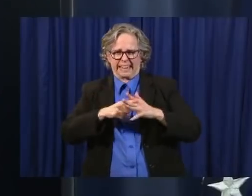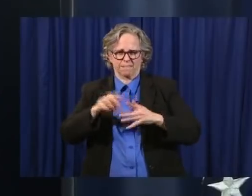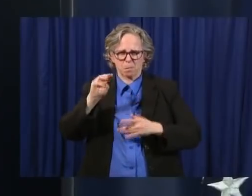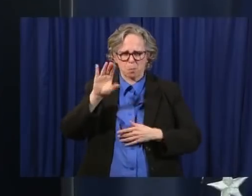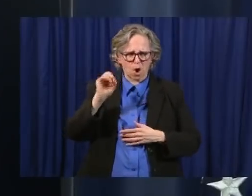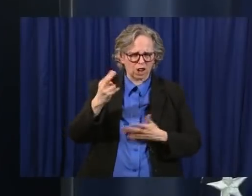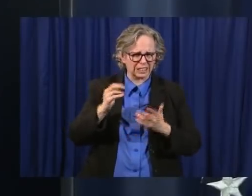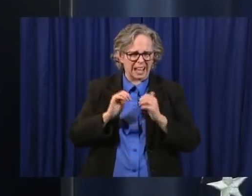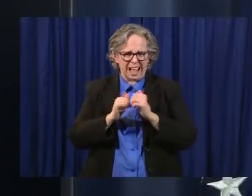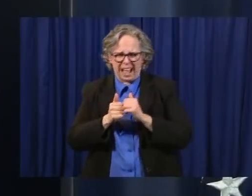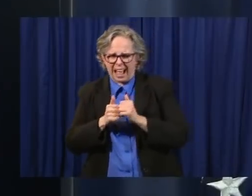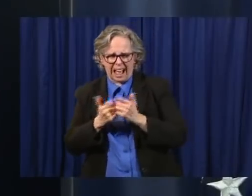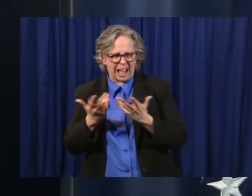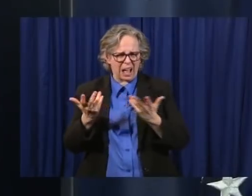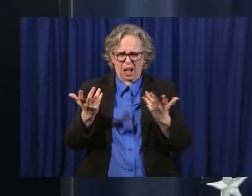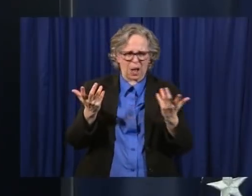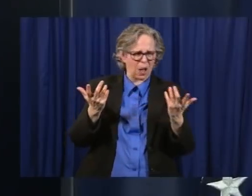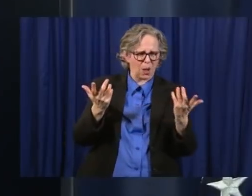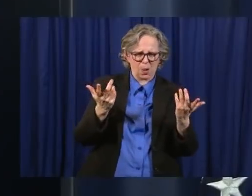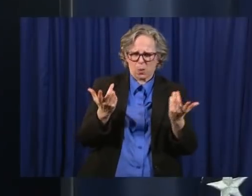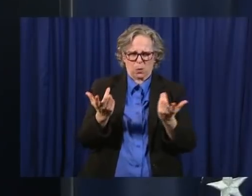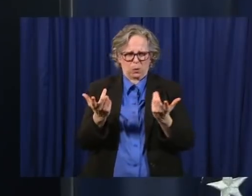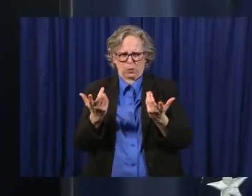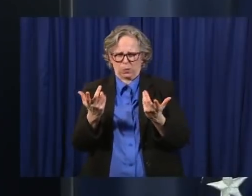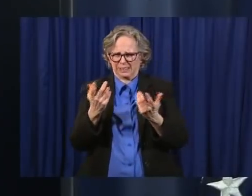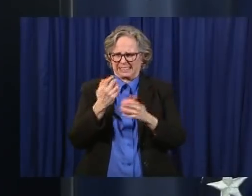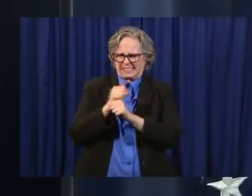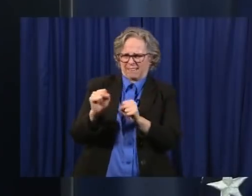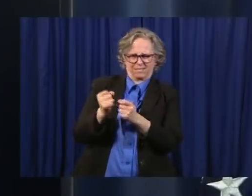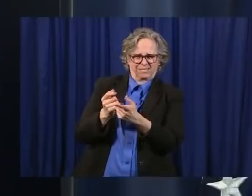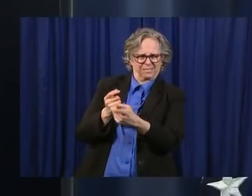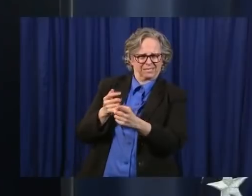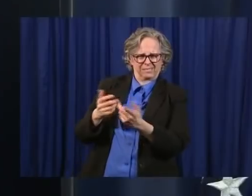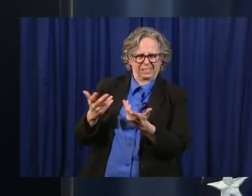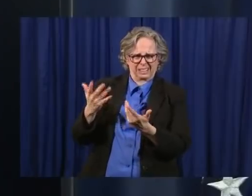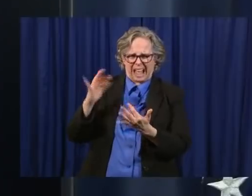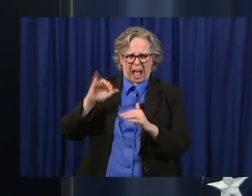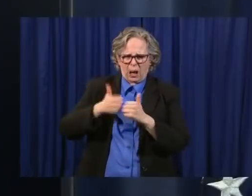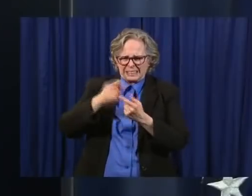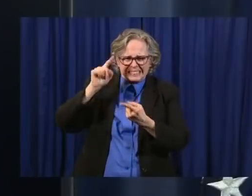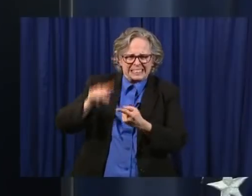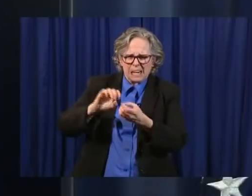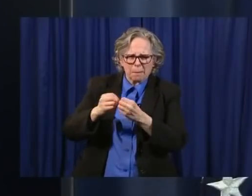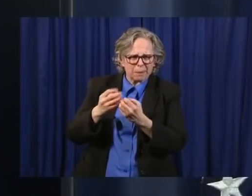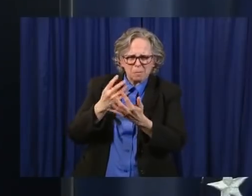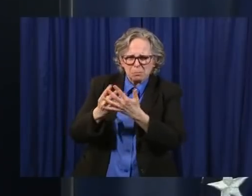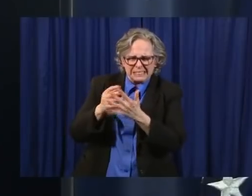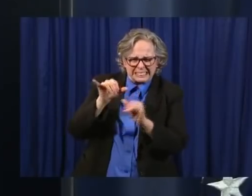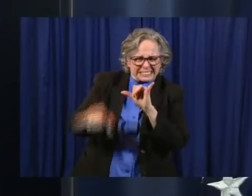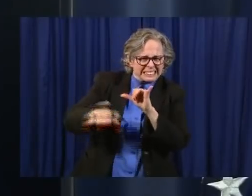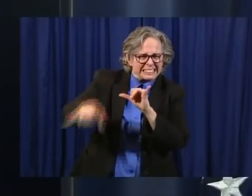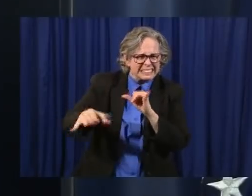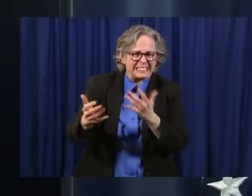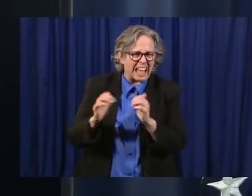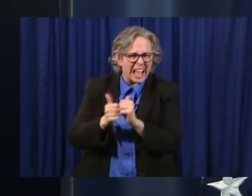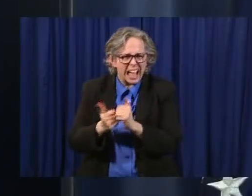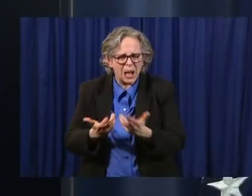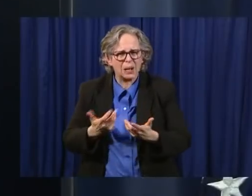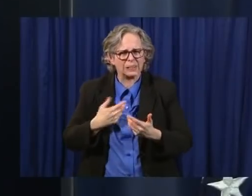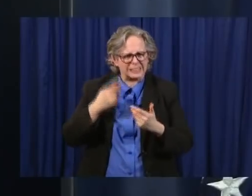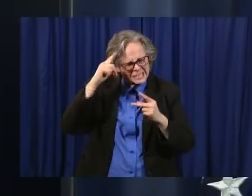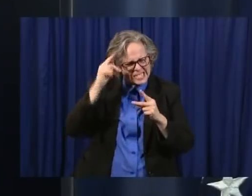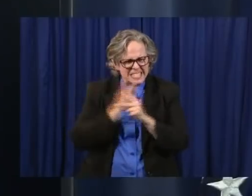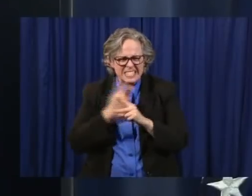we could keep safety as well as try to reduce our population. And as you know, under your leadership,